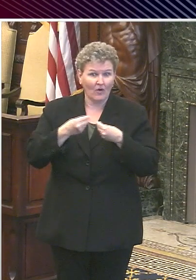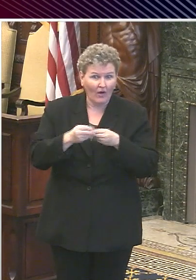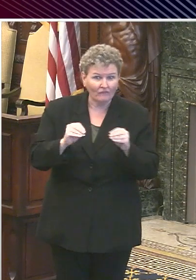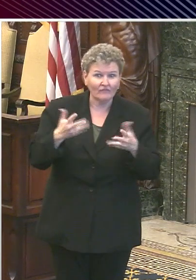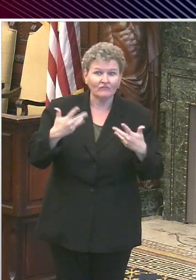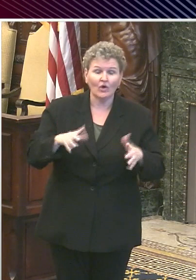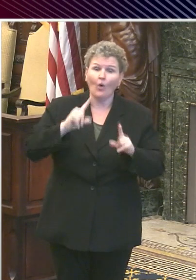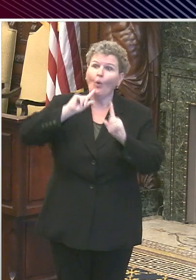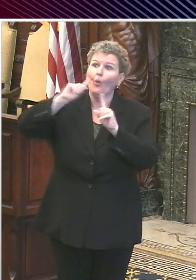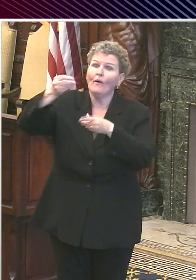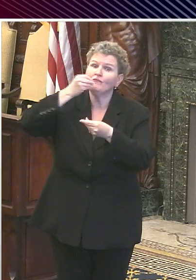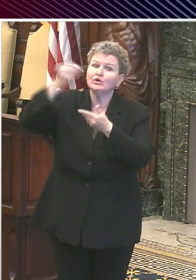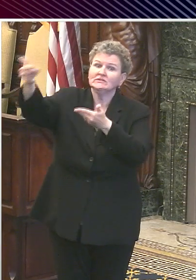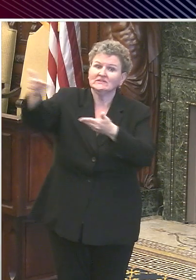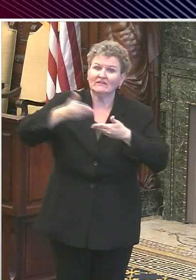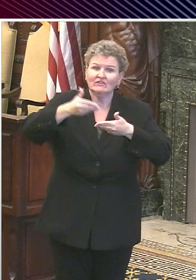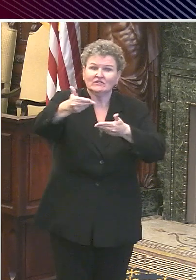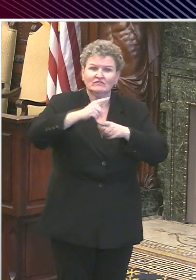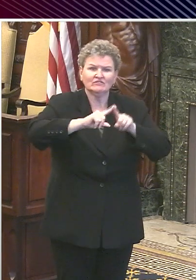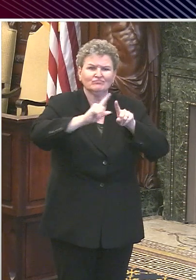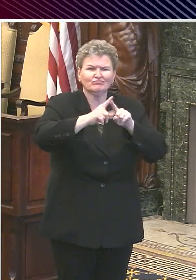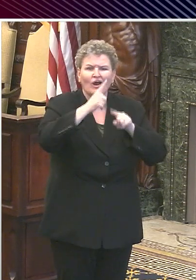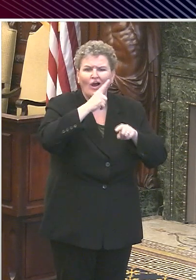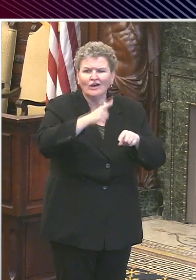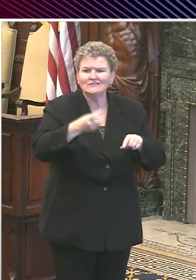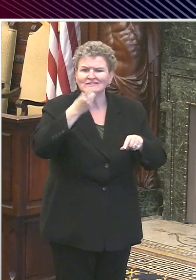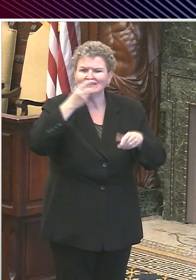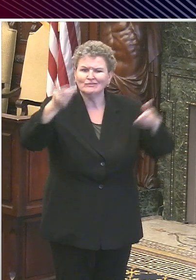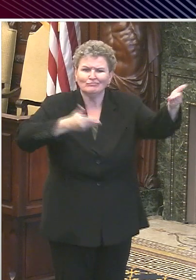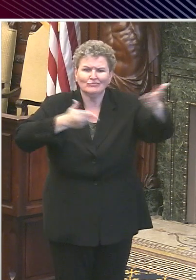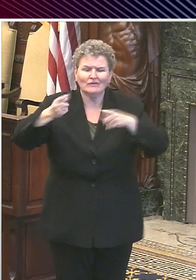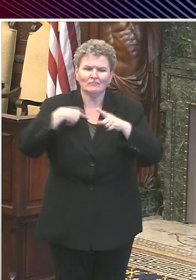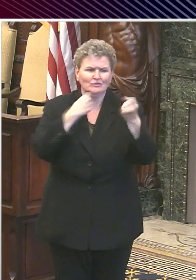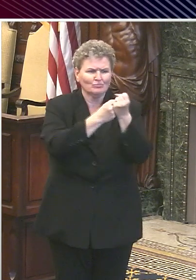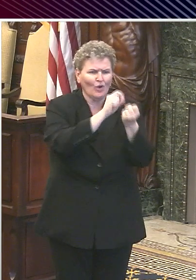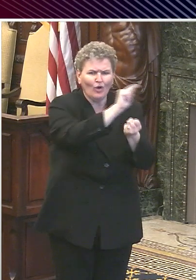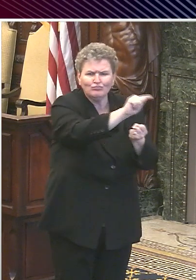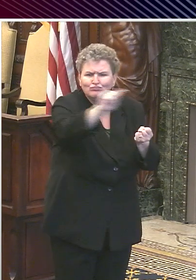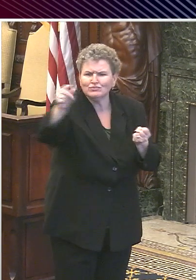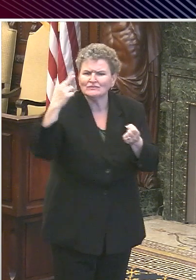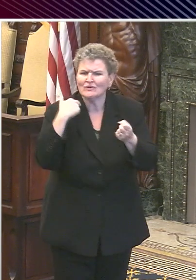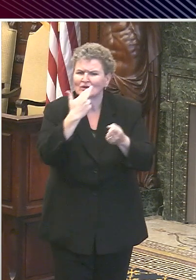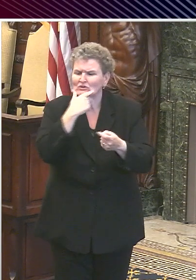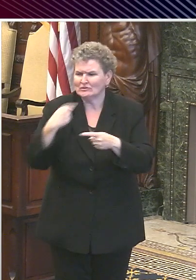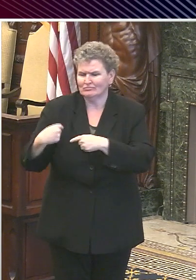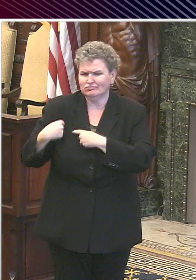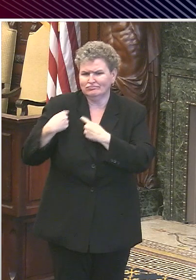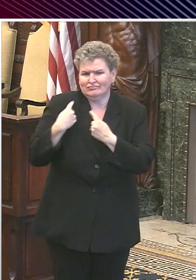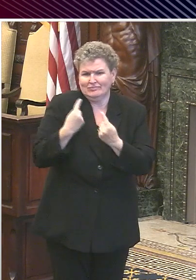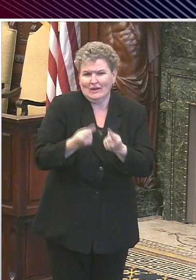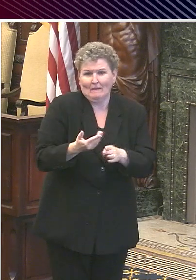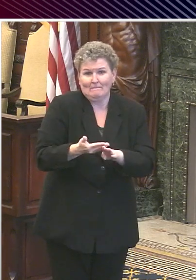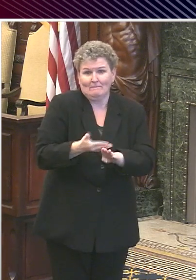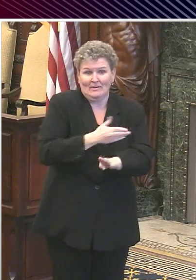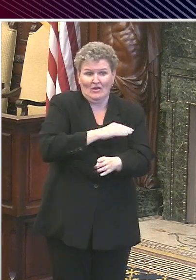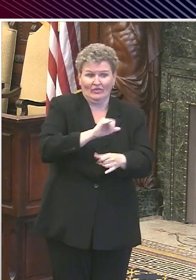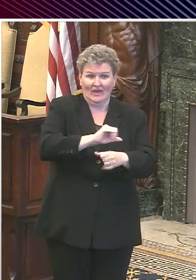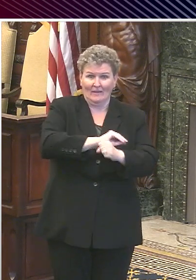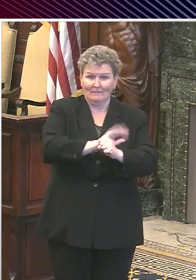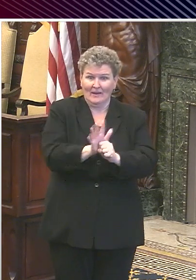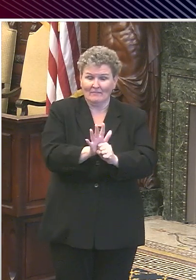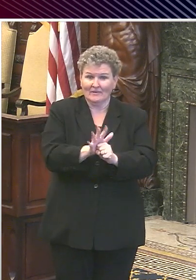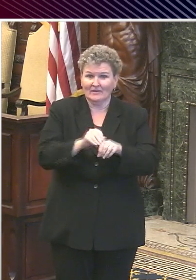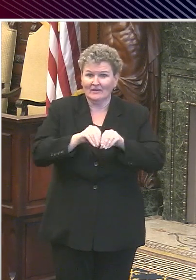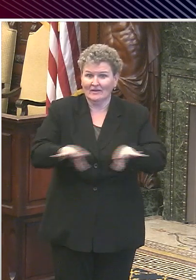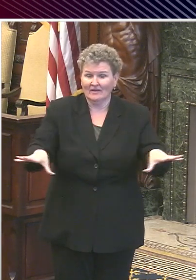from various restaurants for lunch. And we've tried to support the restaurant industry as much as possible. And prior to the pandemic, obviously